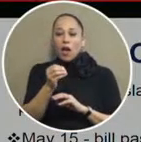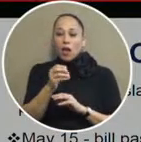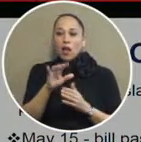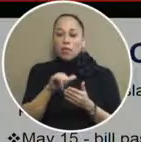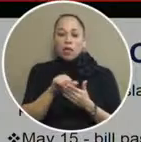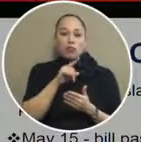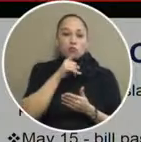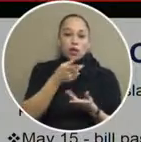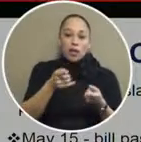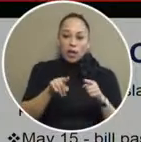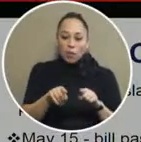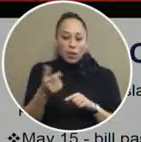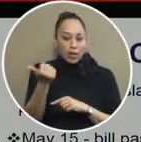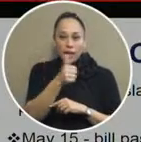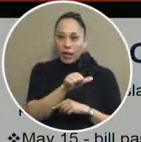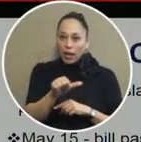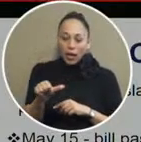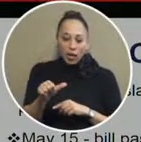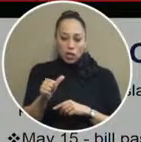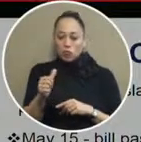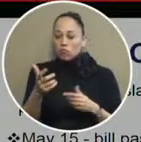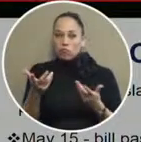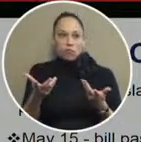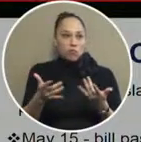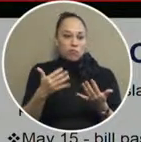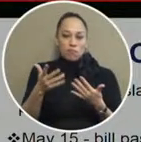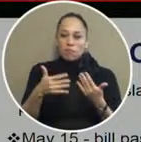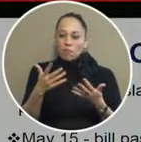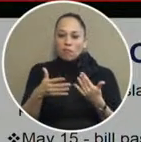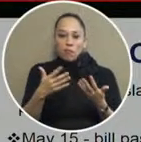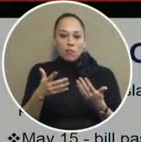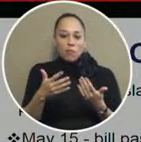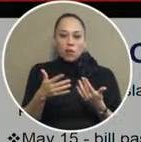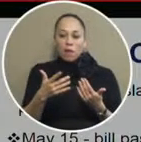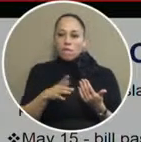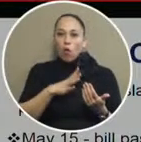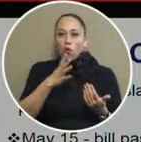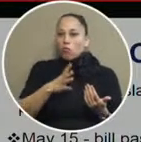There's really not been any formal